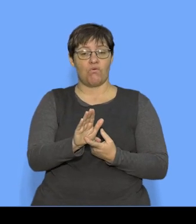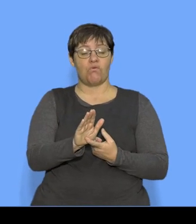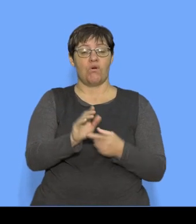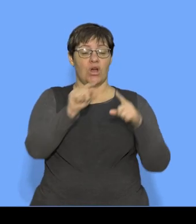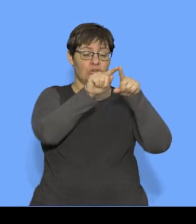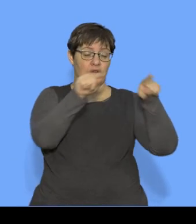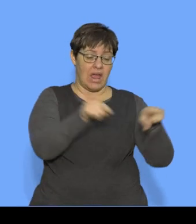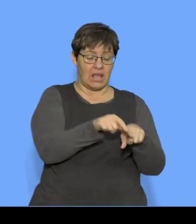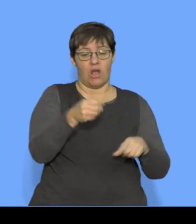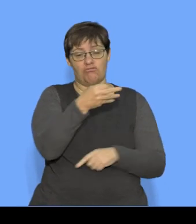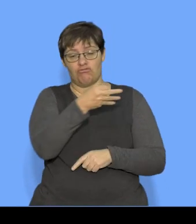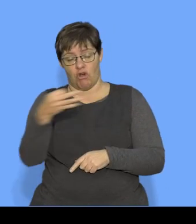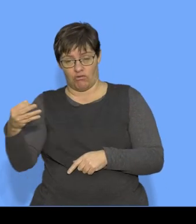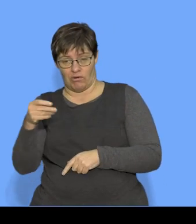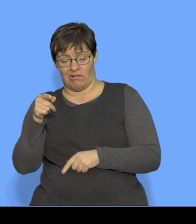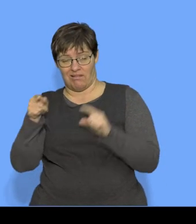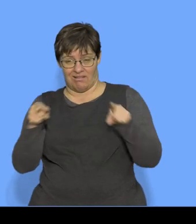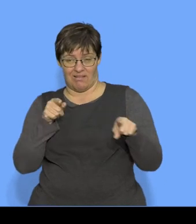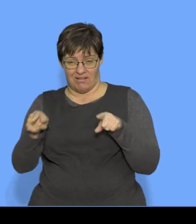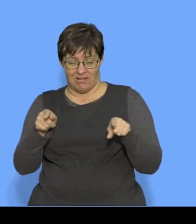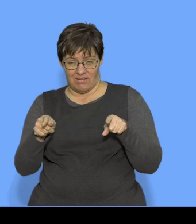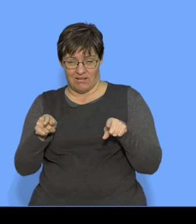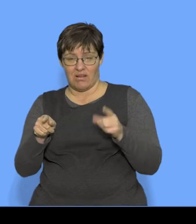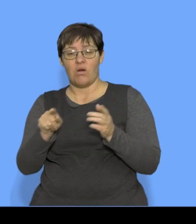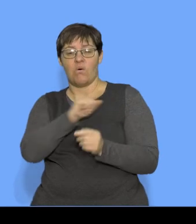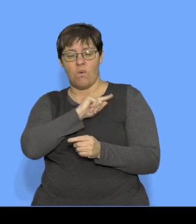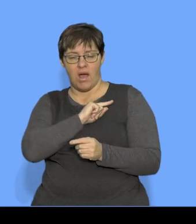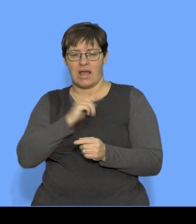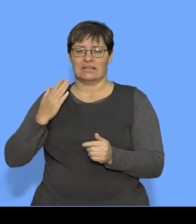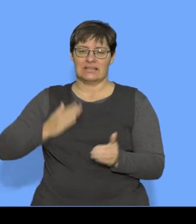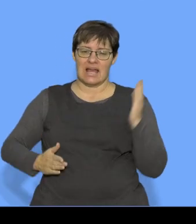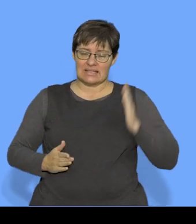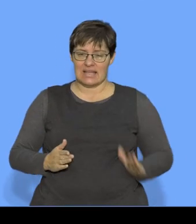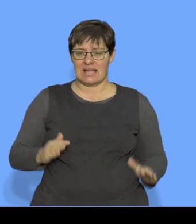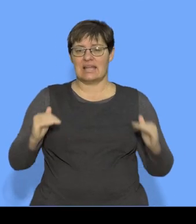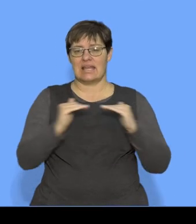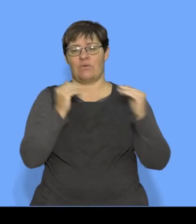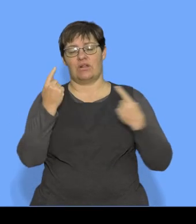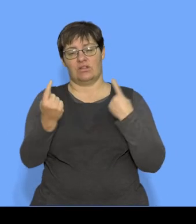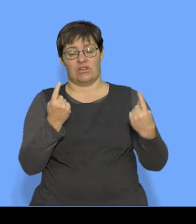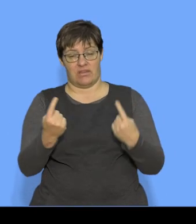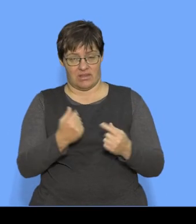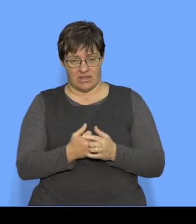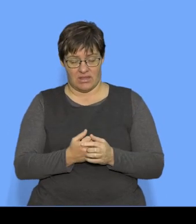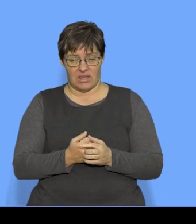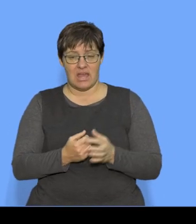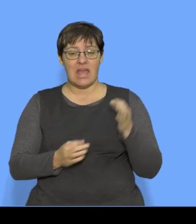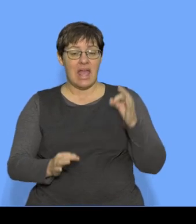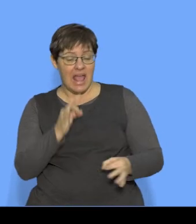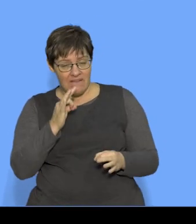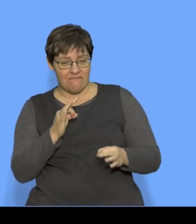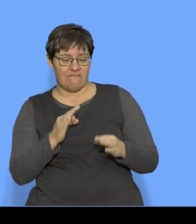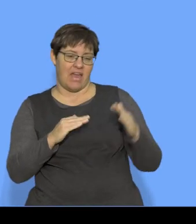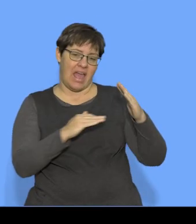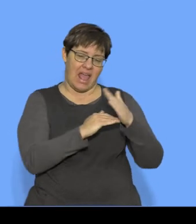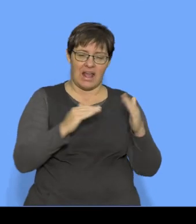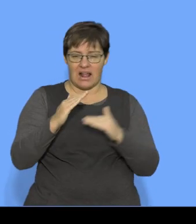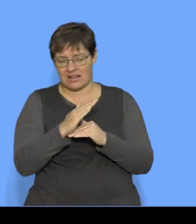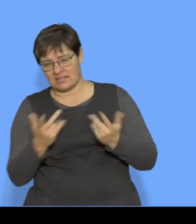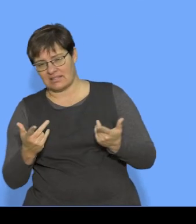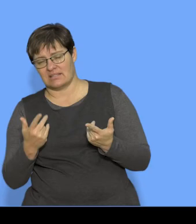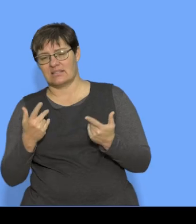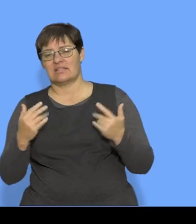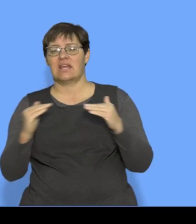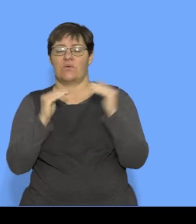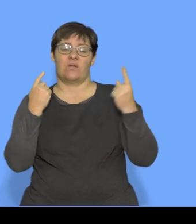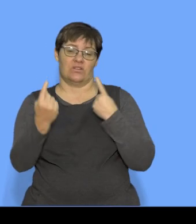show triangles to be congruent in order to talk about sides being equal to one another, even angles being equal